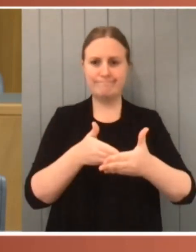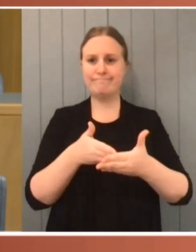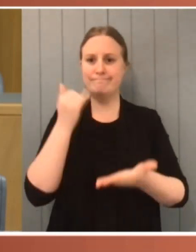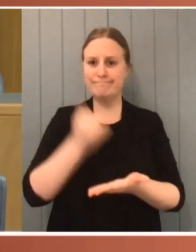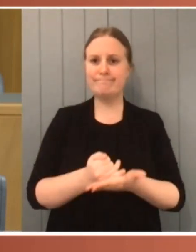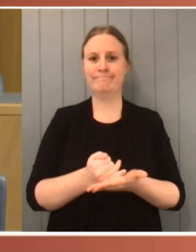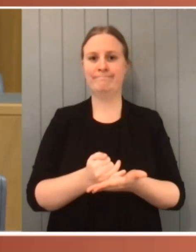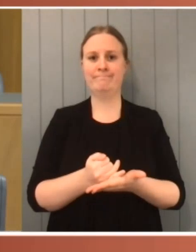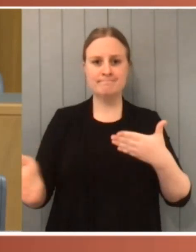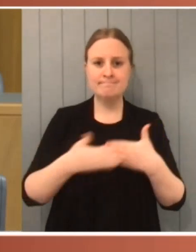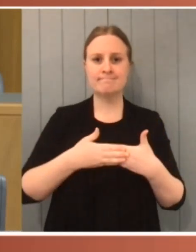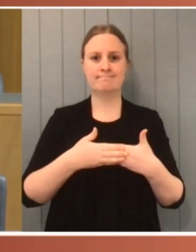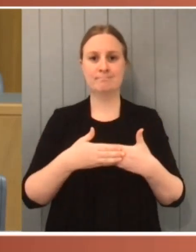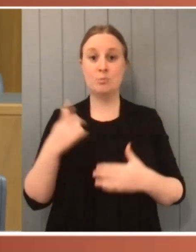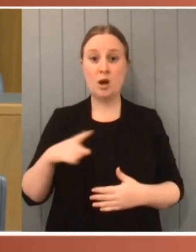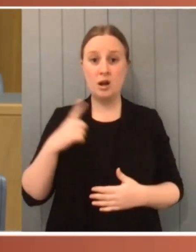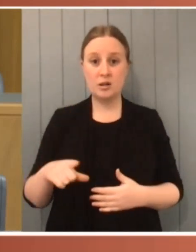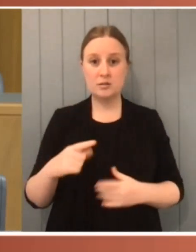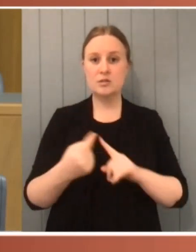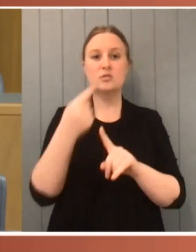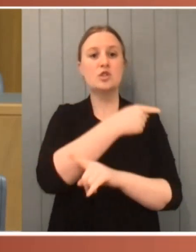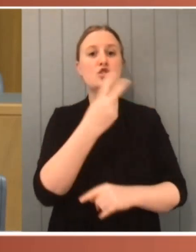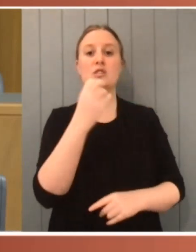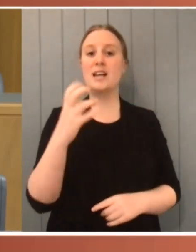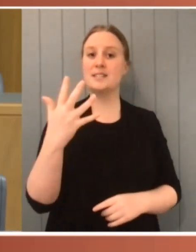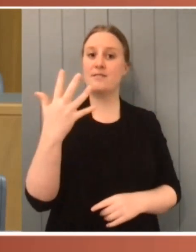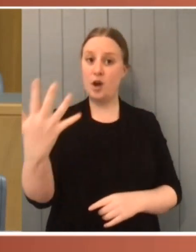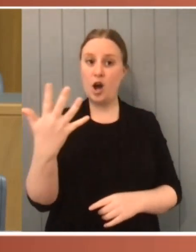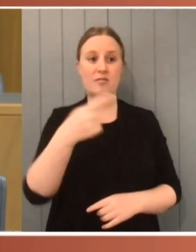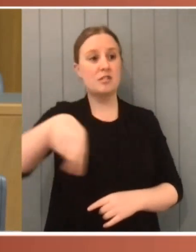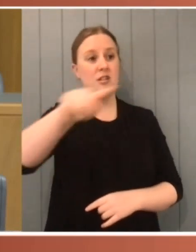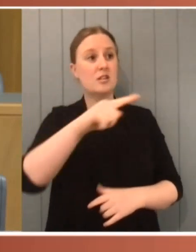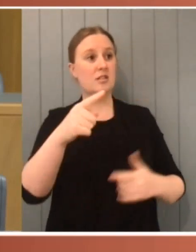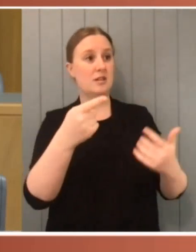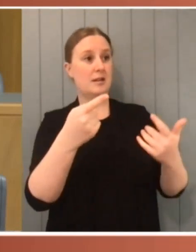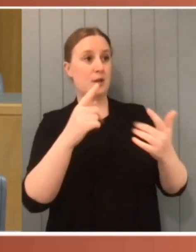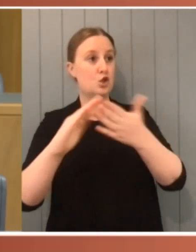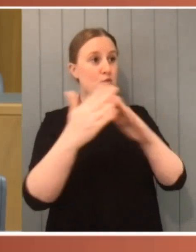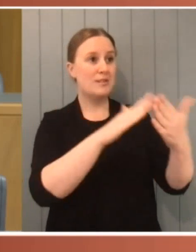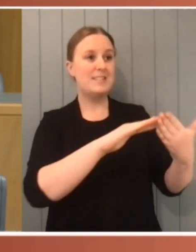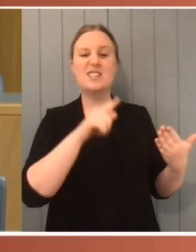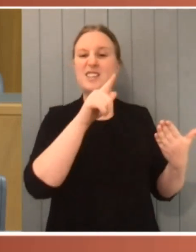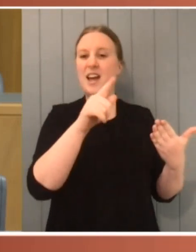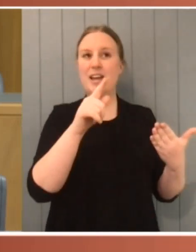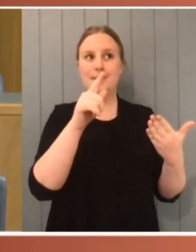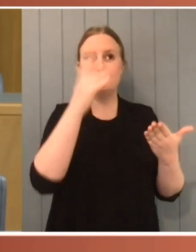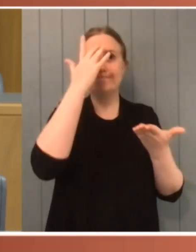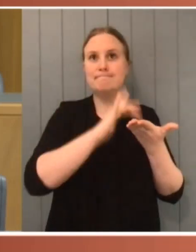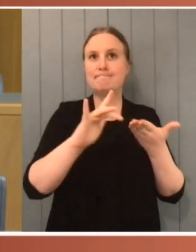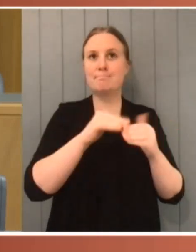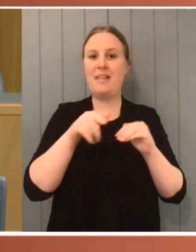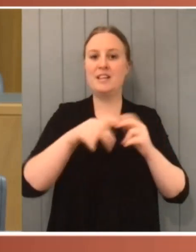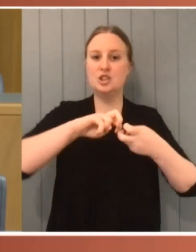were unexercised over the matter. The near two-decade-long opposition campaign spearheaded out of the